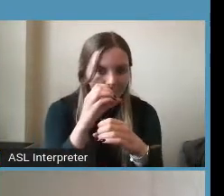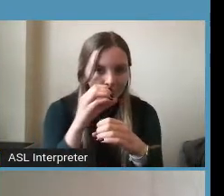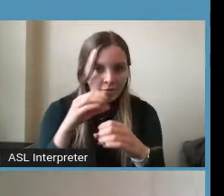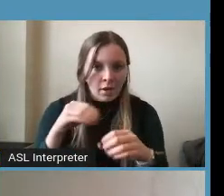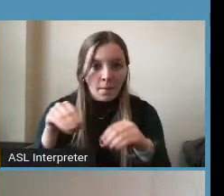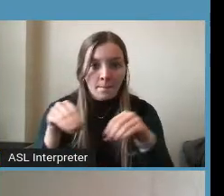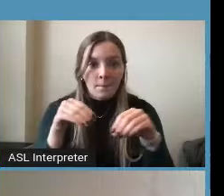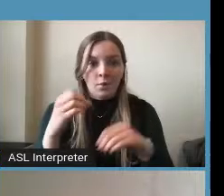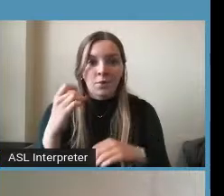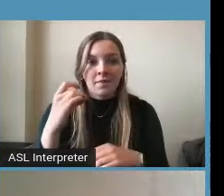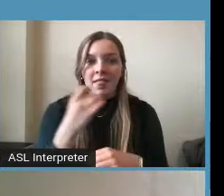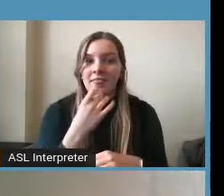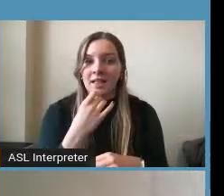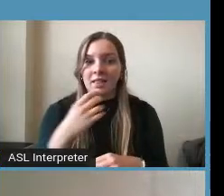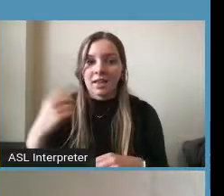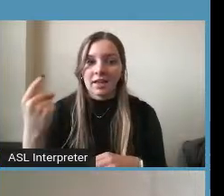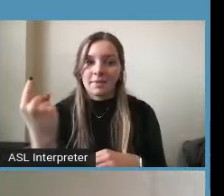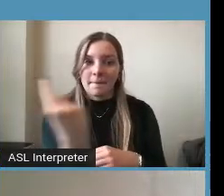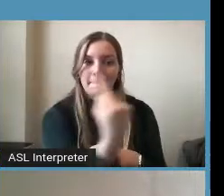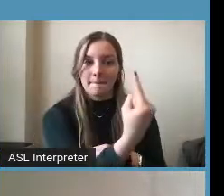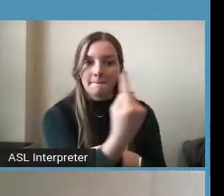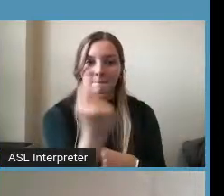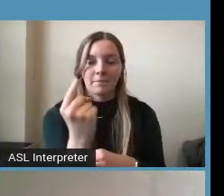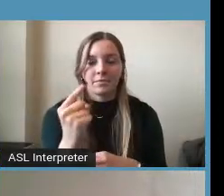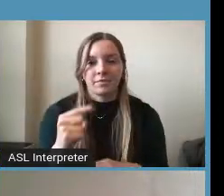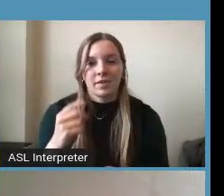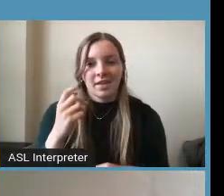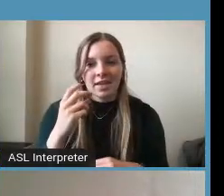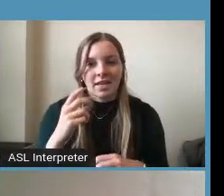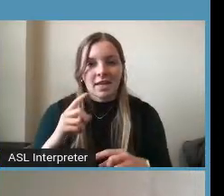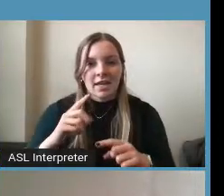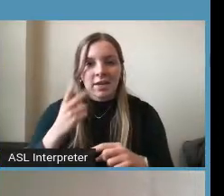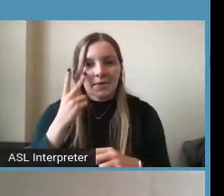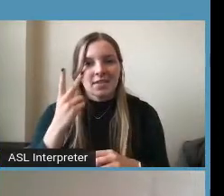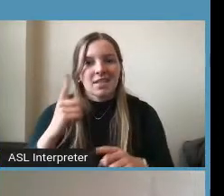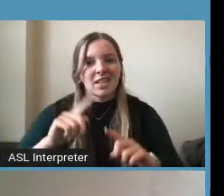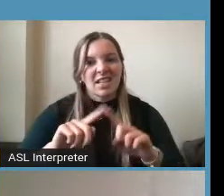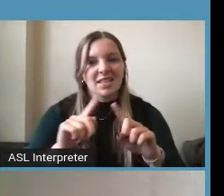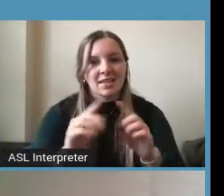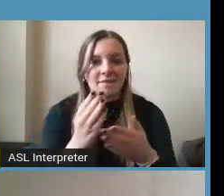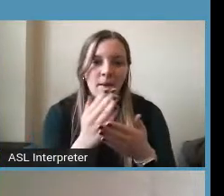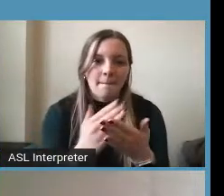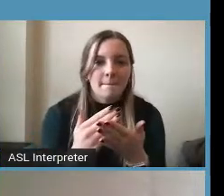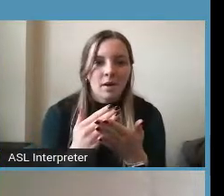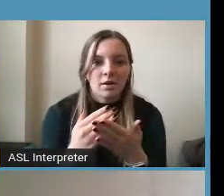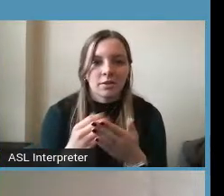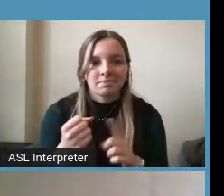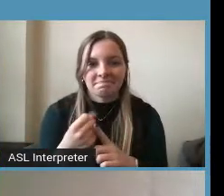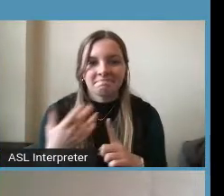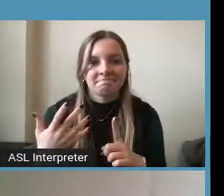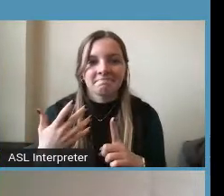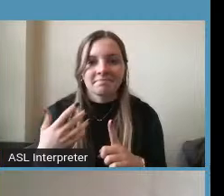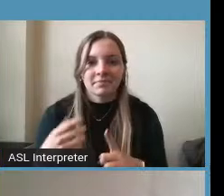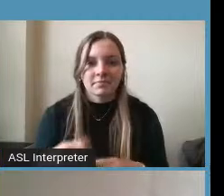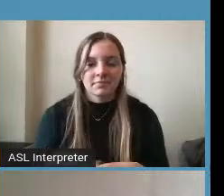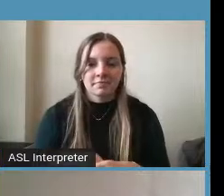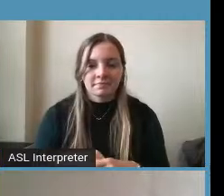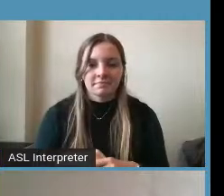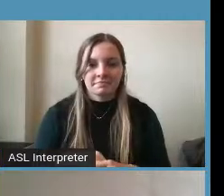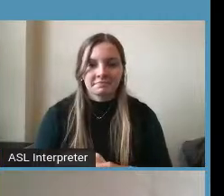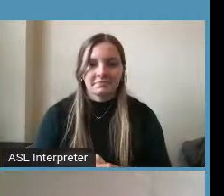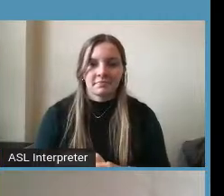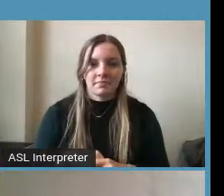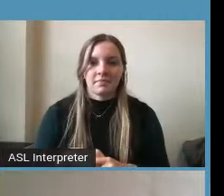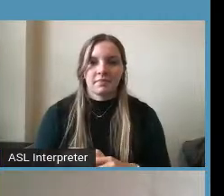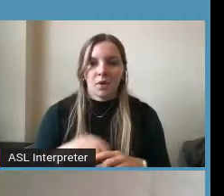bringing out different details like the sculptural elements in the hair, and here where we're bringing out